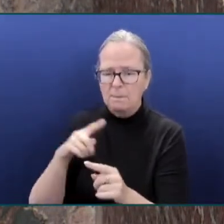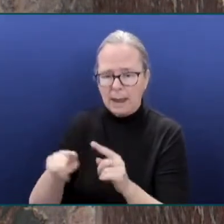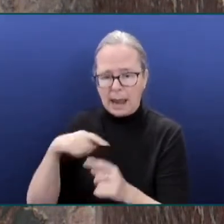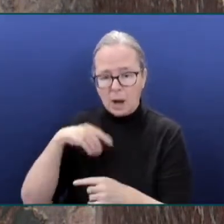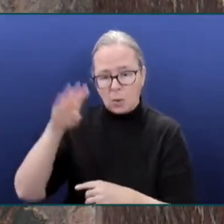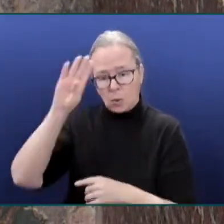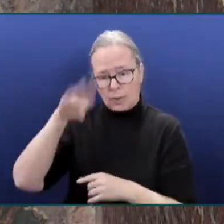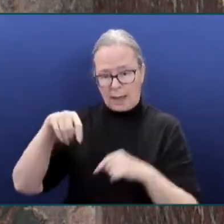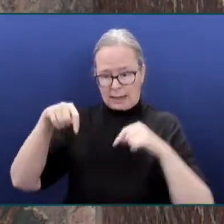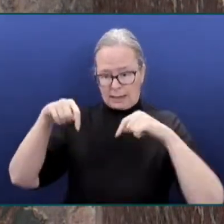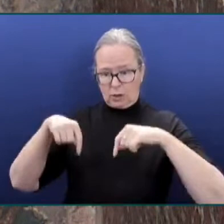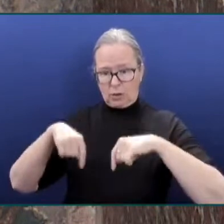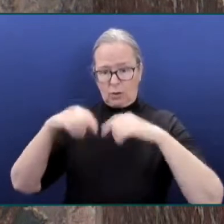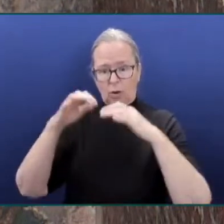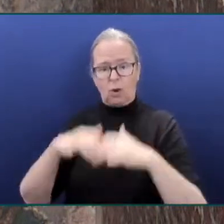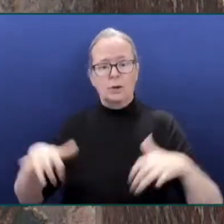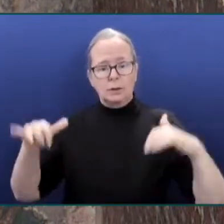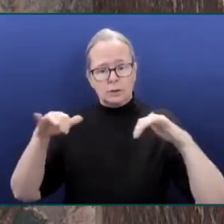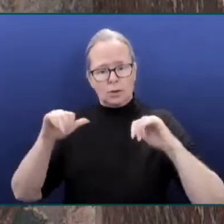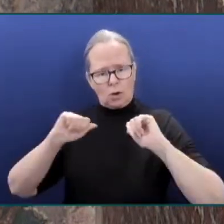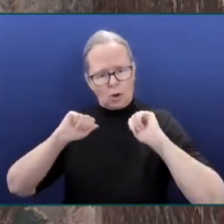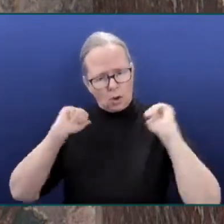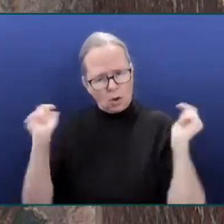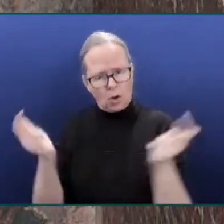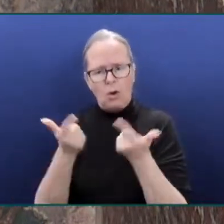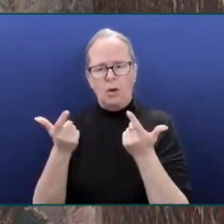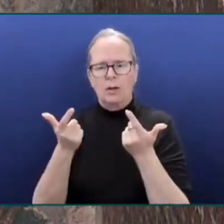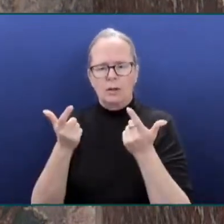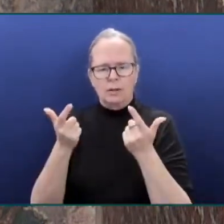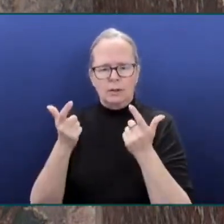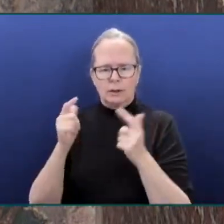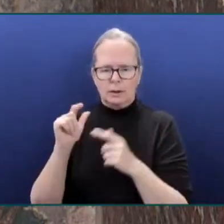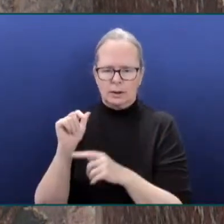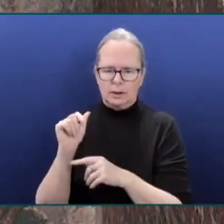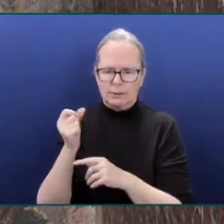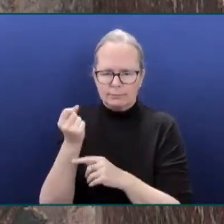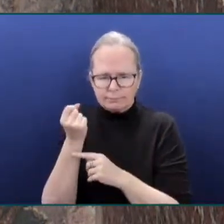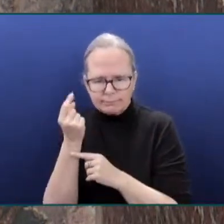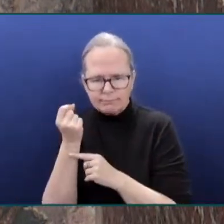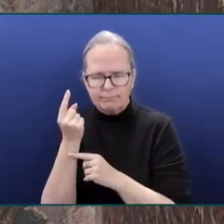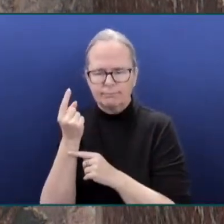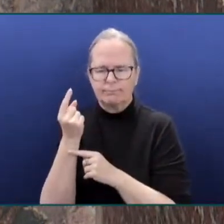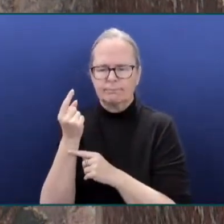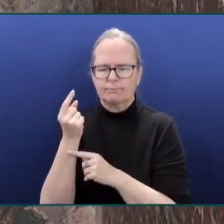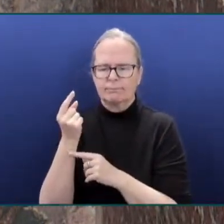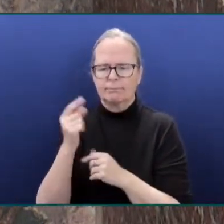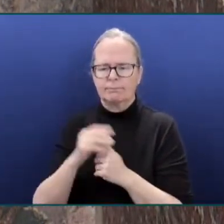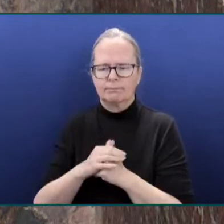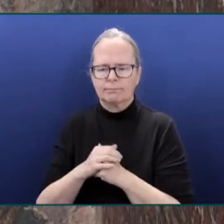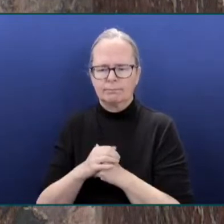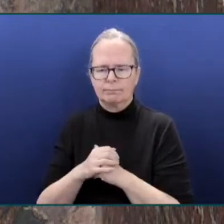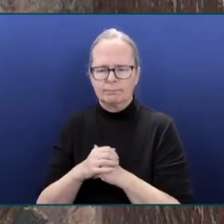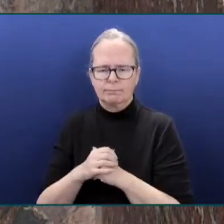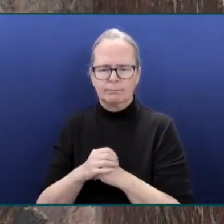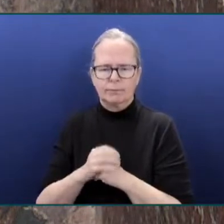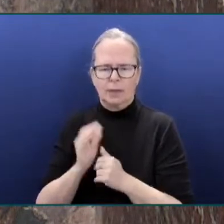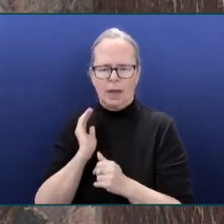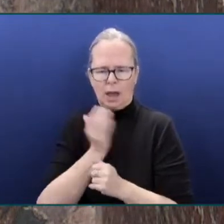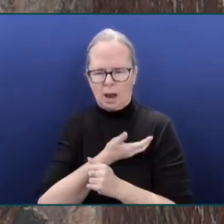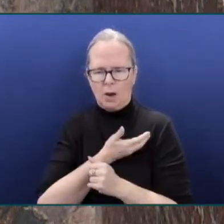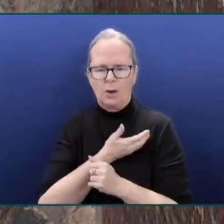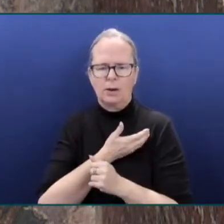with our daughters like mine who work in downtown Vancouver, blocks away from where that deadly stabbing occurred on